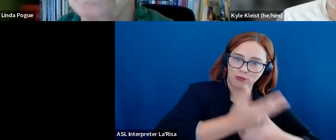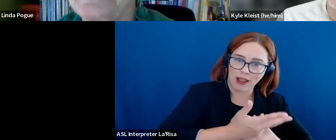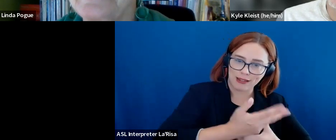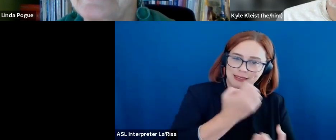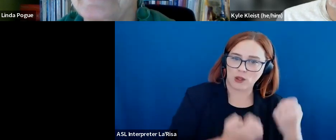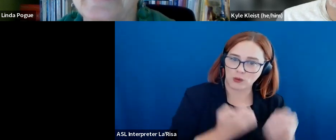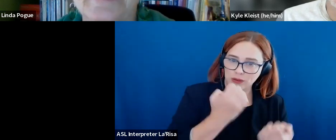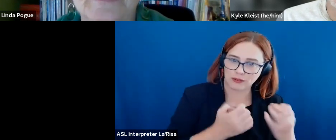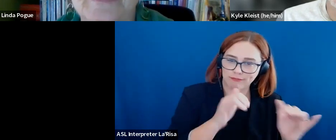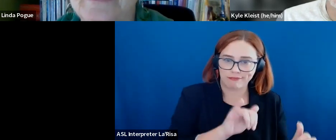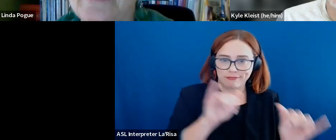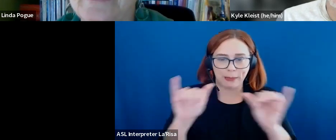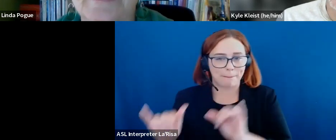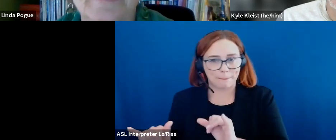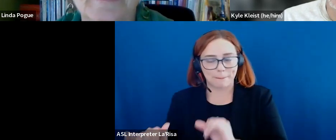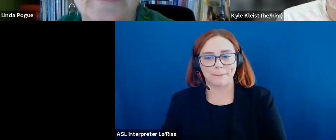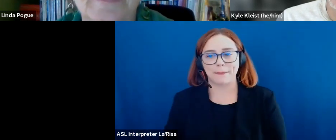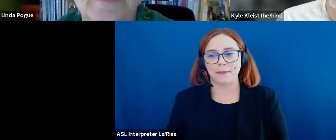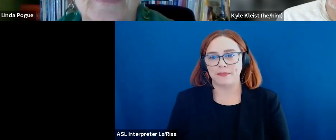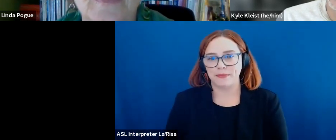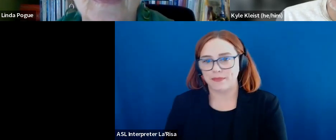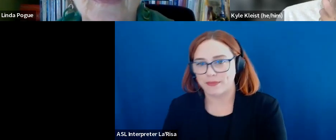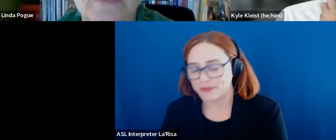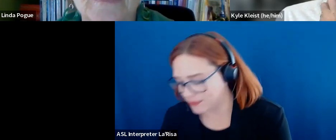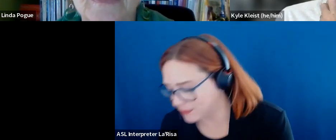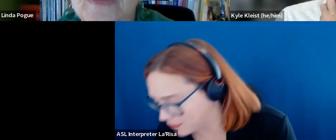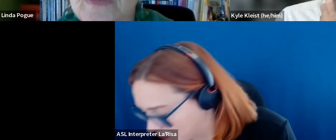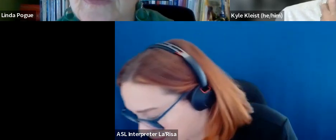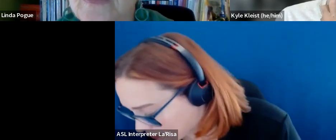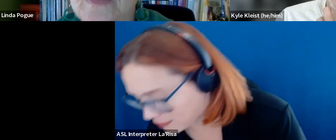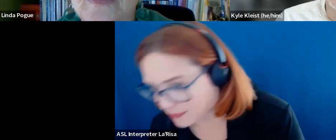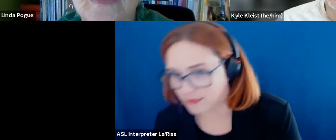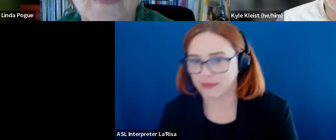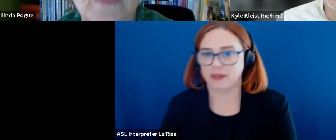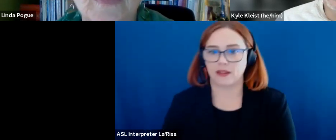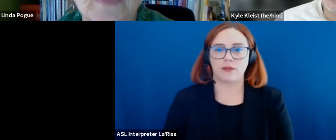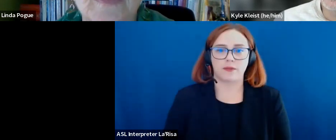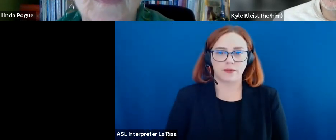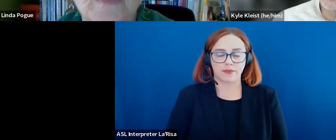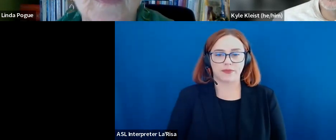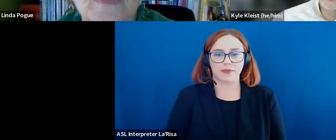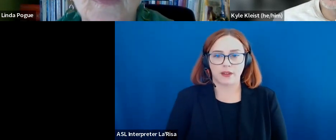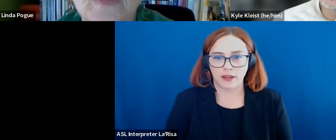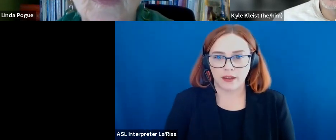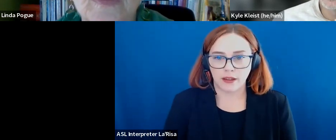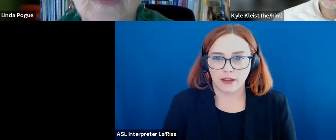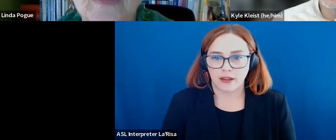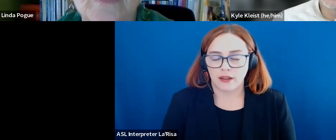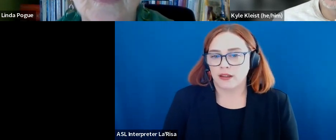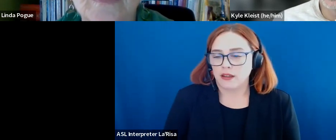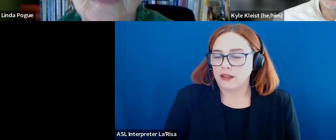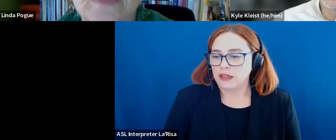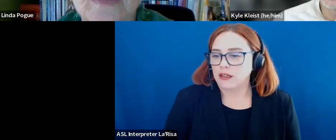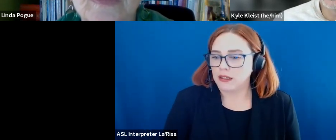that. I'm sorry. We have Jake Morris and Bob Creighton. They Okay. both agree that it